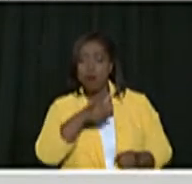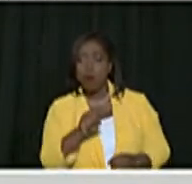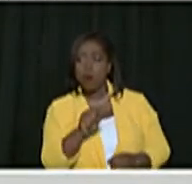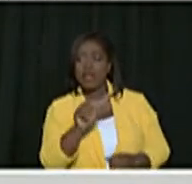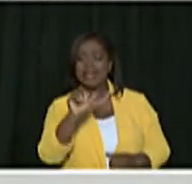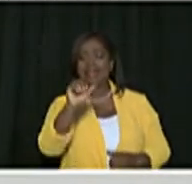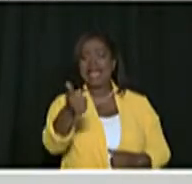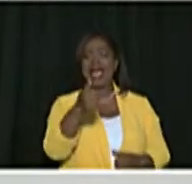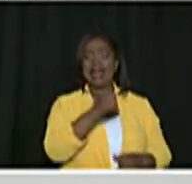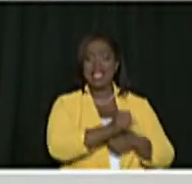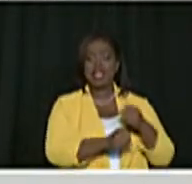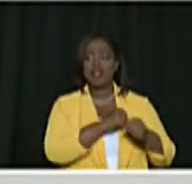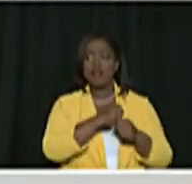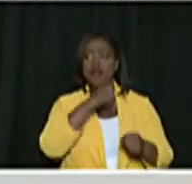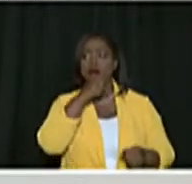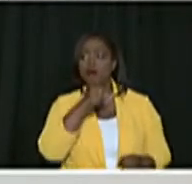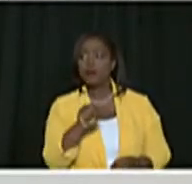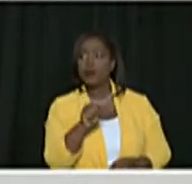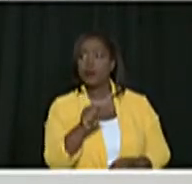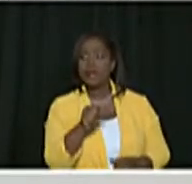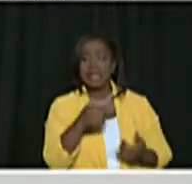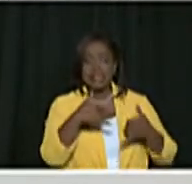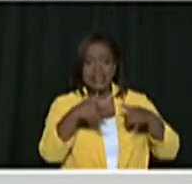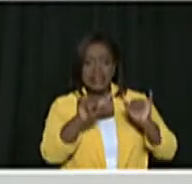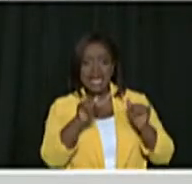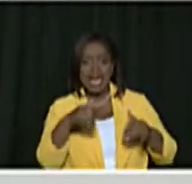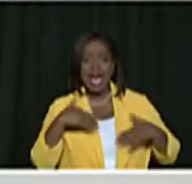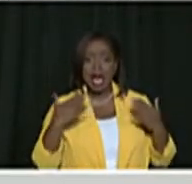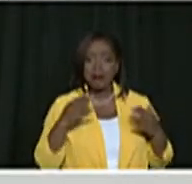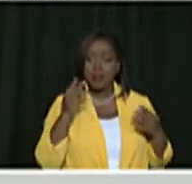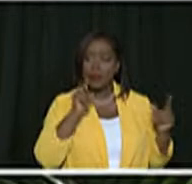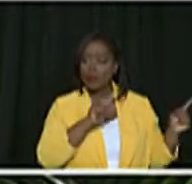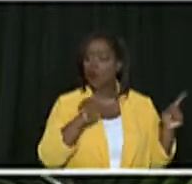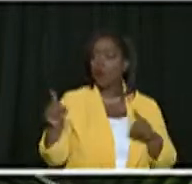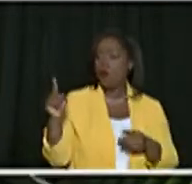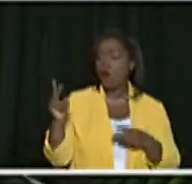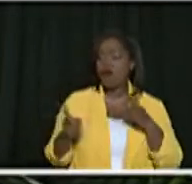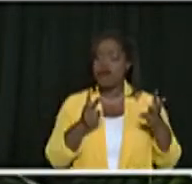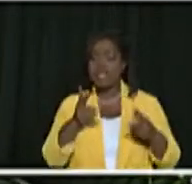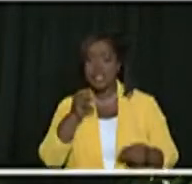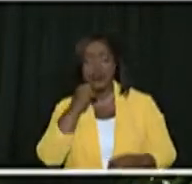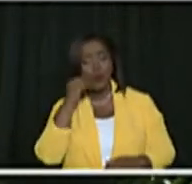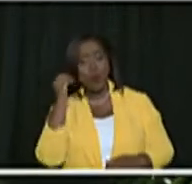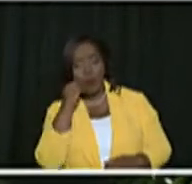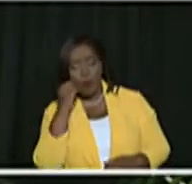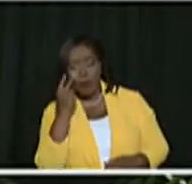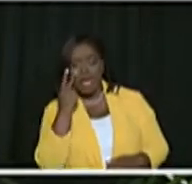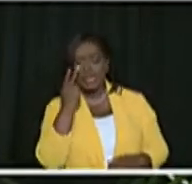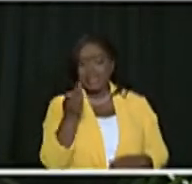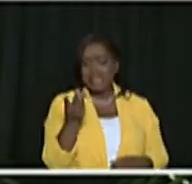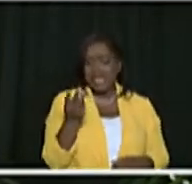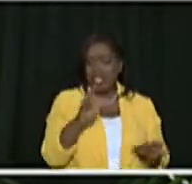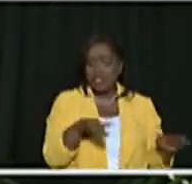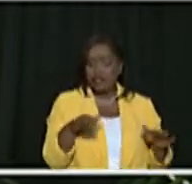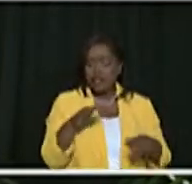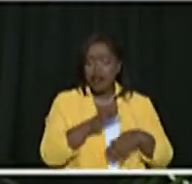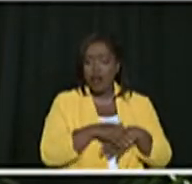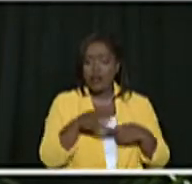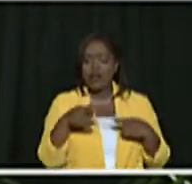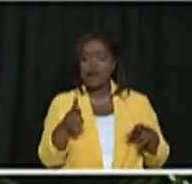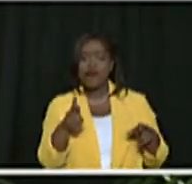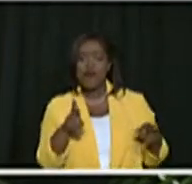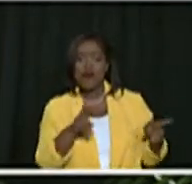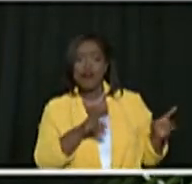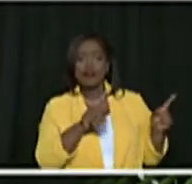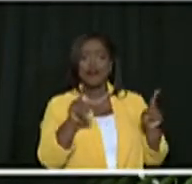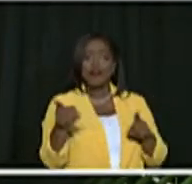and you literally see them still happy. You go visit their homes and they're happy, or sometimes you see them on the road, they're going to the shop, or they're just, and they're still